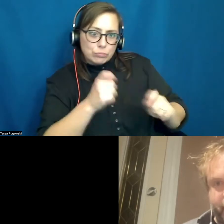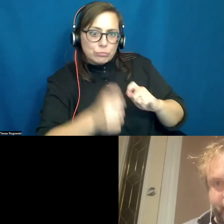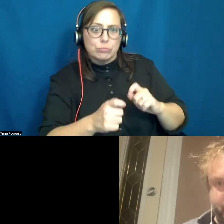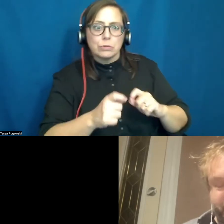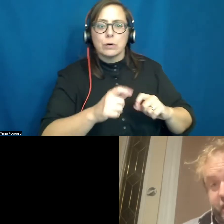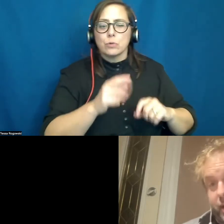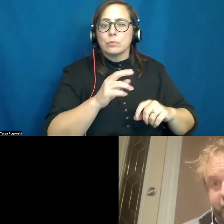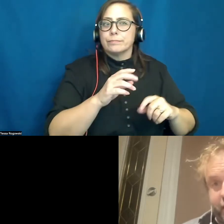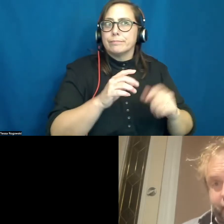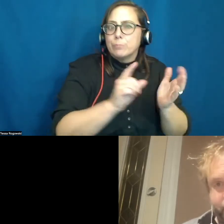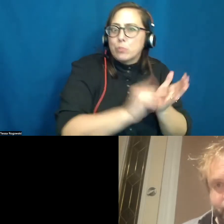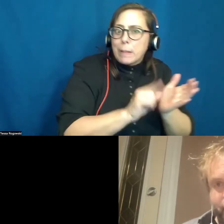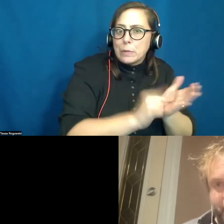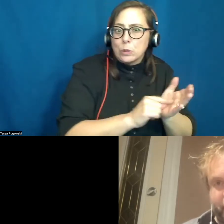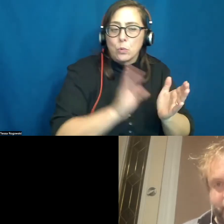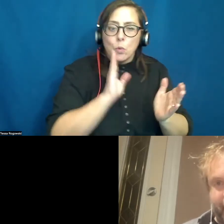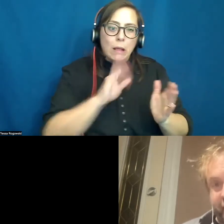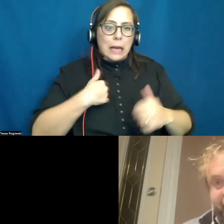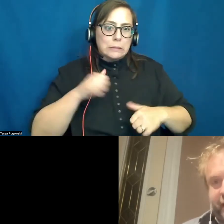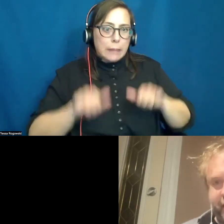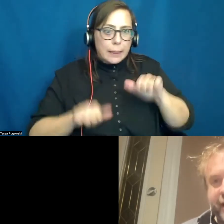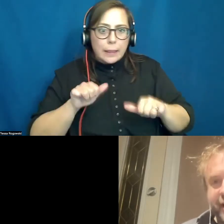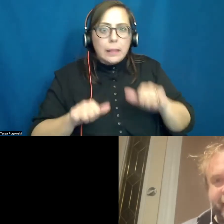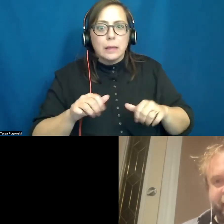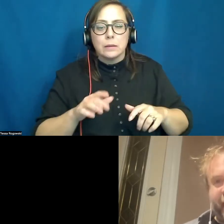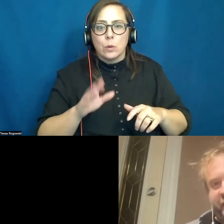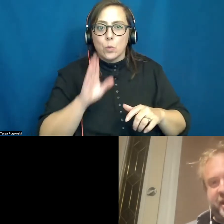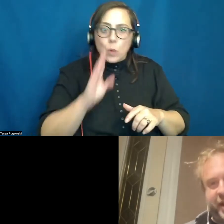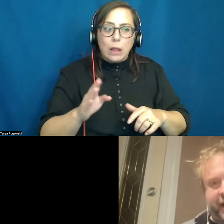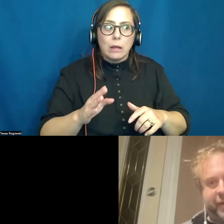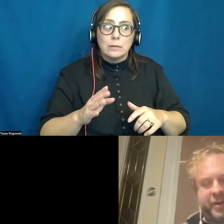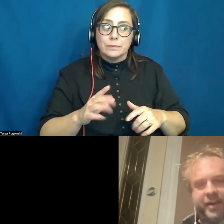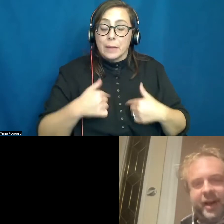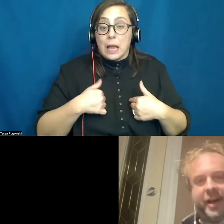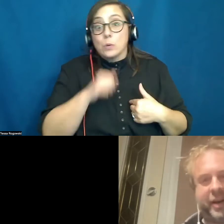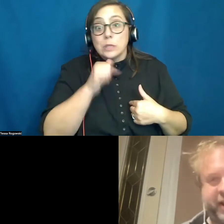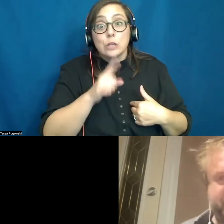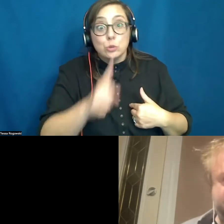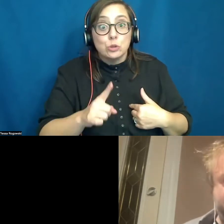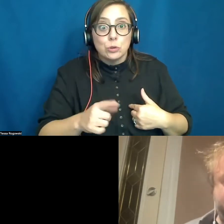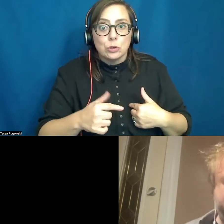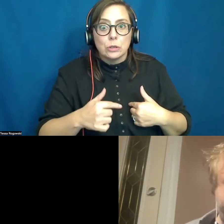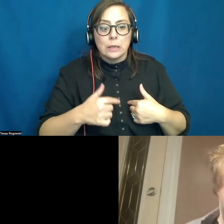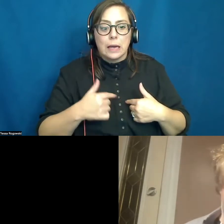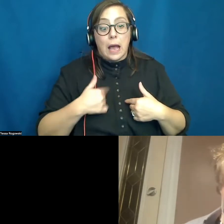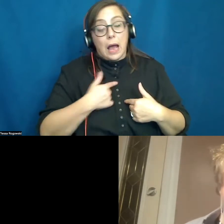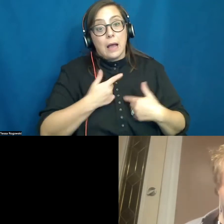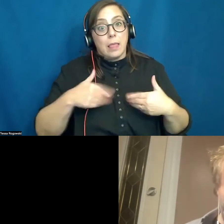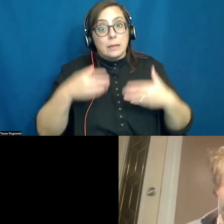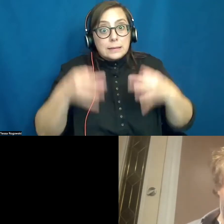I wasn't sure I was going to, actually live. I wasn't sure. I was undecided whether I was going to